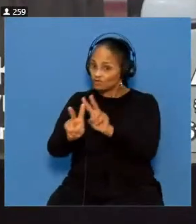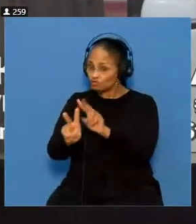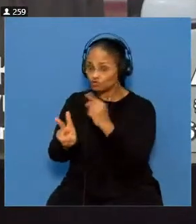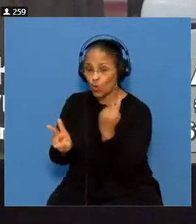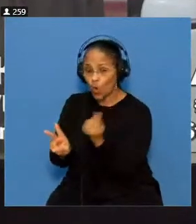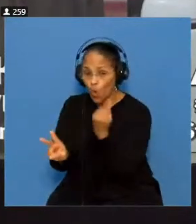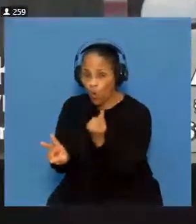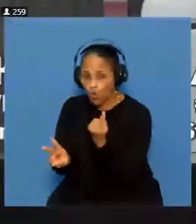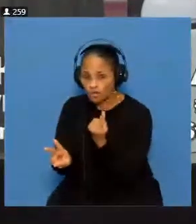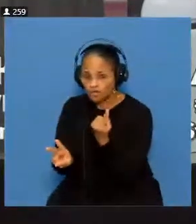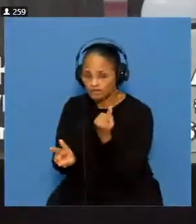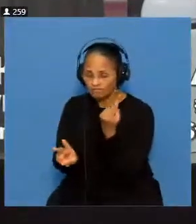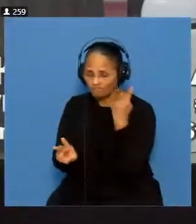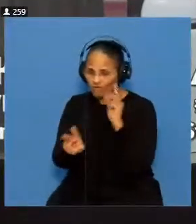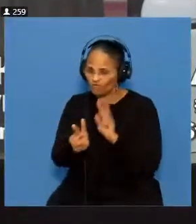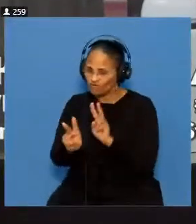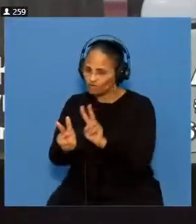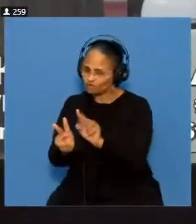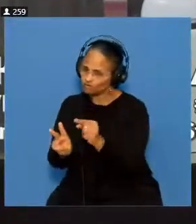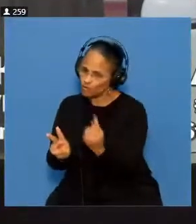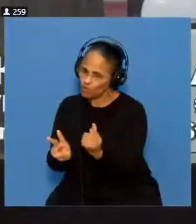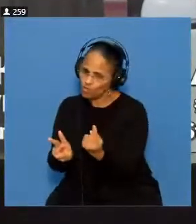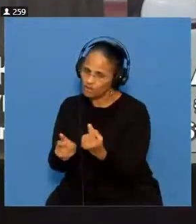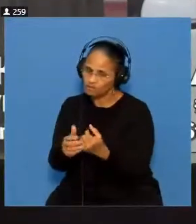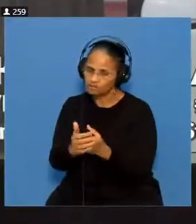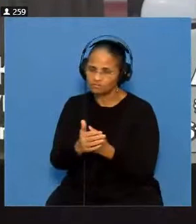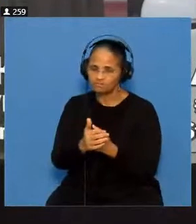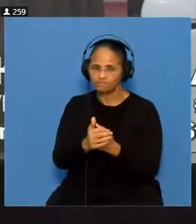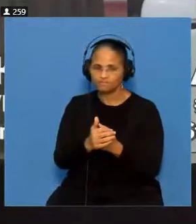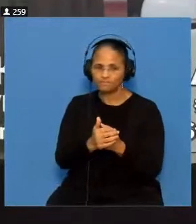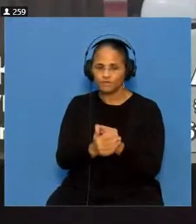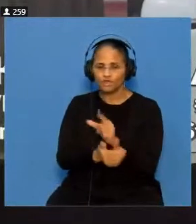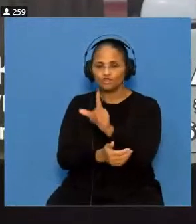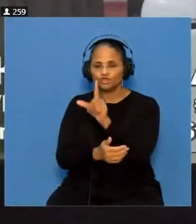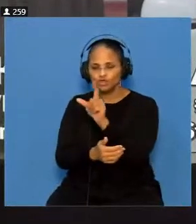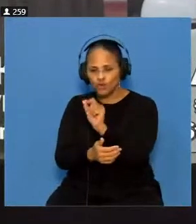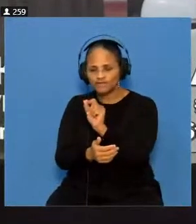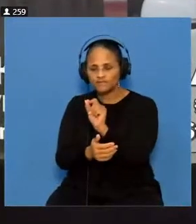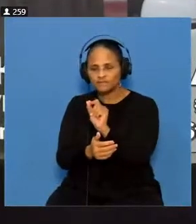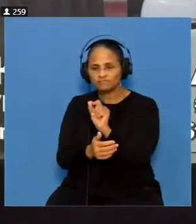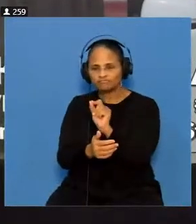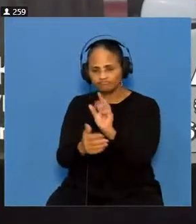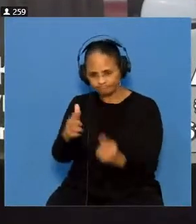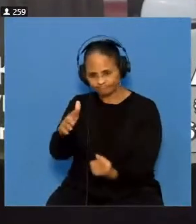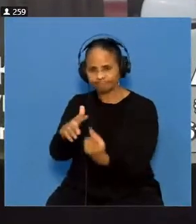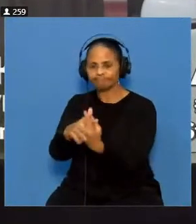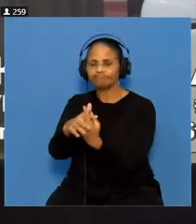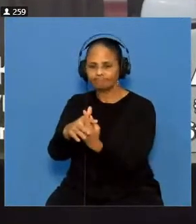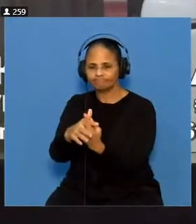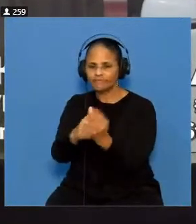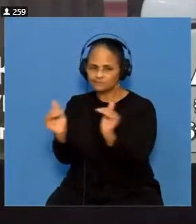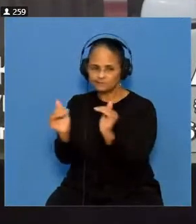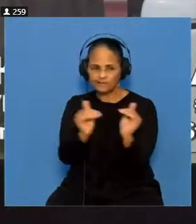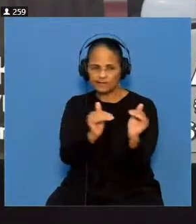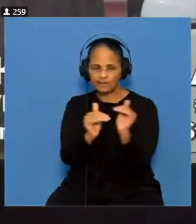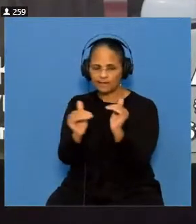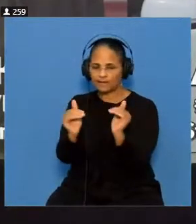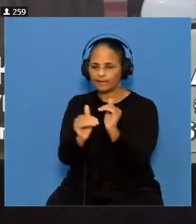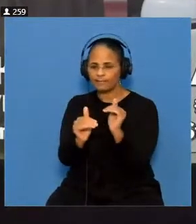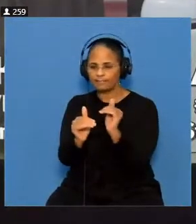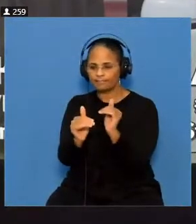funerals. Yes, Nothing 20 attendees, which mirrors some of the restrictions that were held when we were under